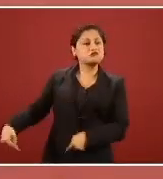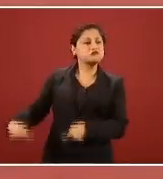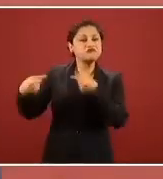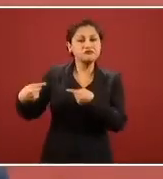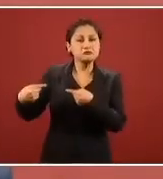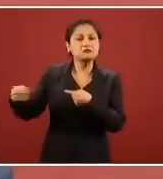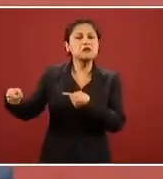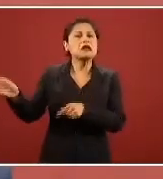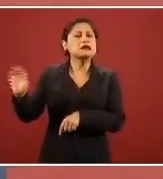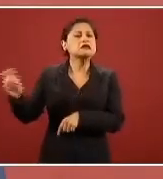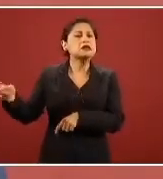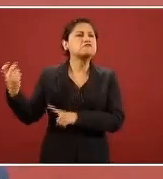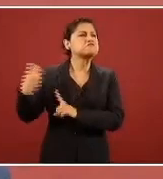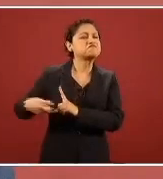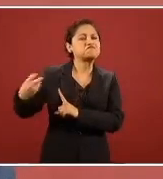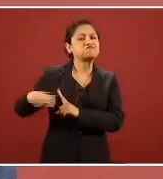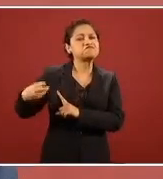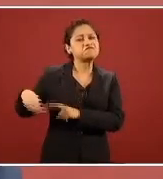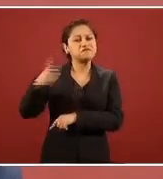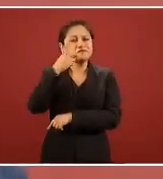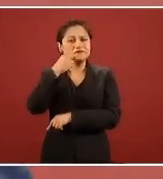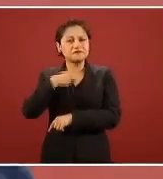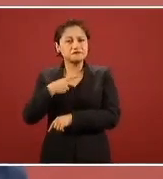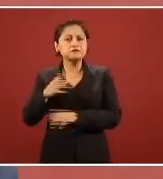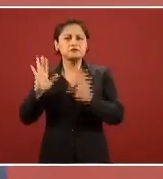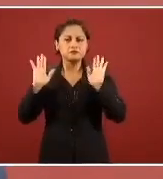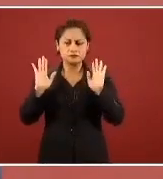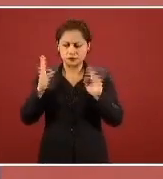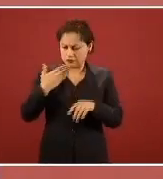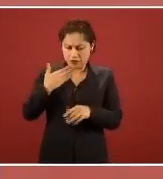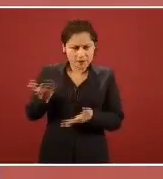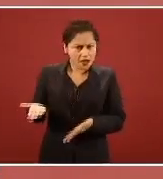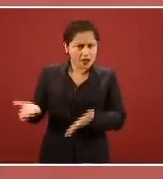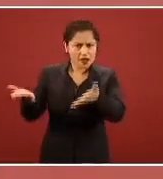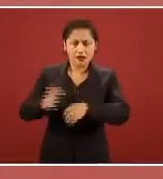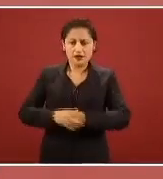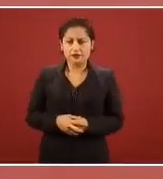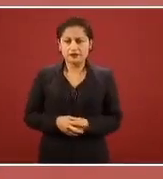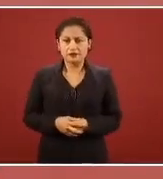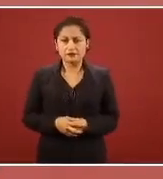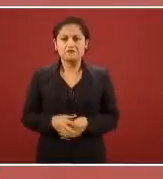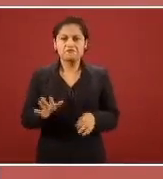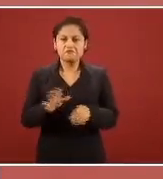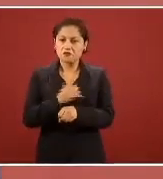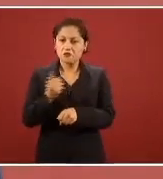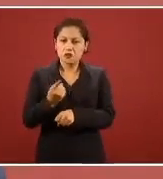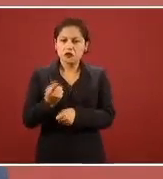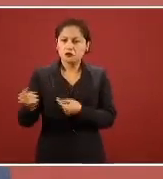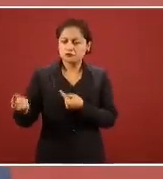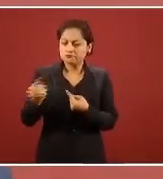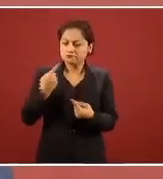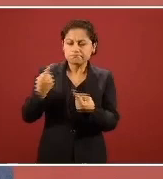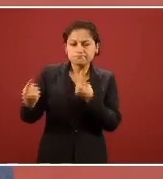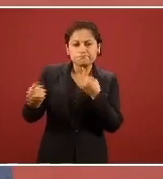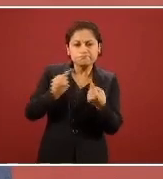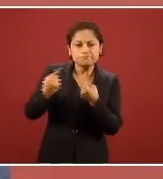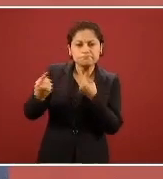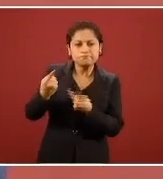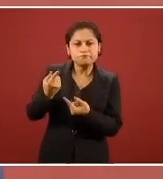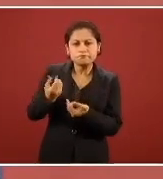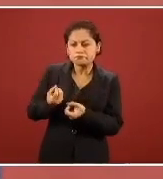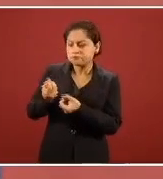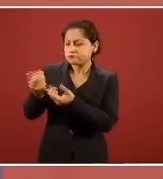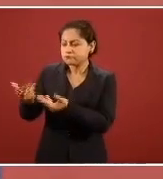they're qué going bueno. To esto es argue against it. But this is good. This circular. Is dialogue